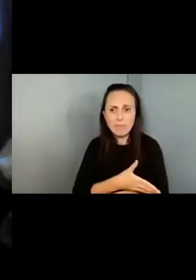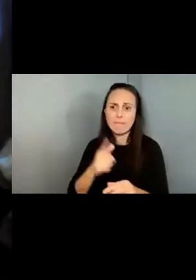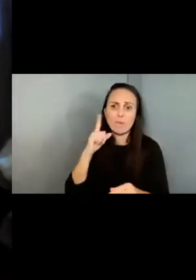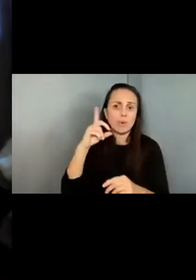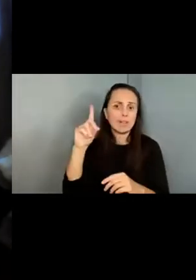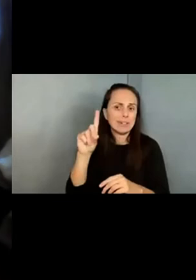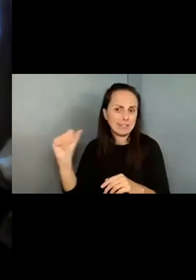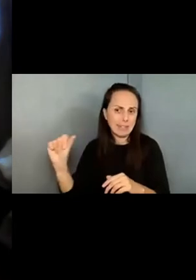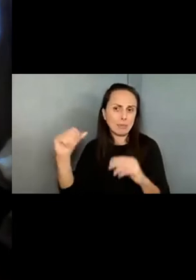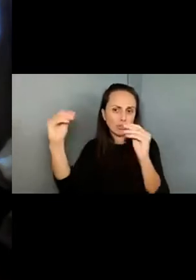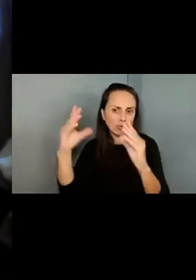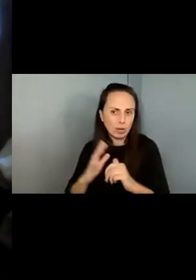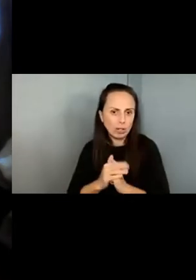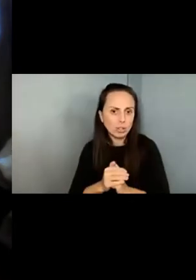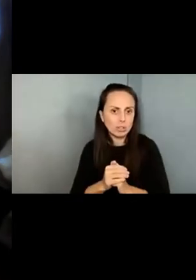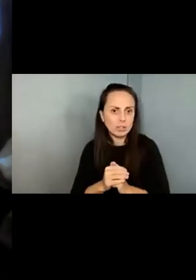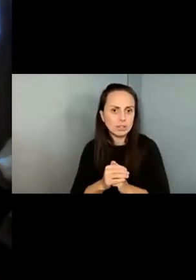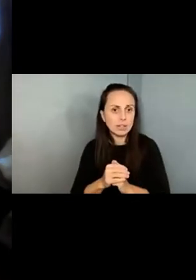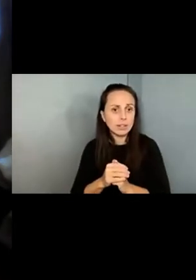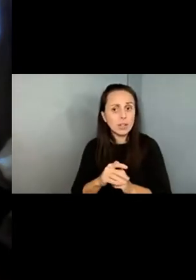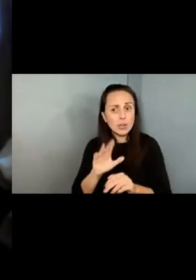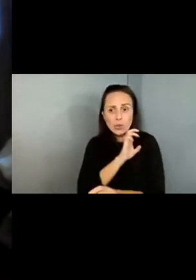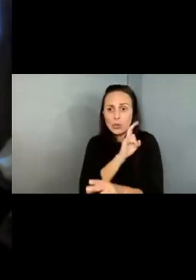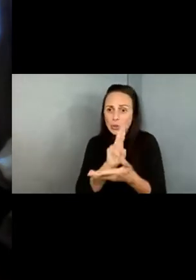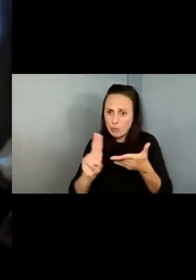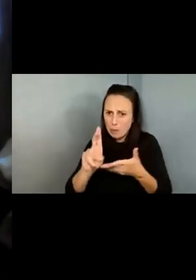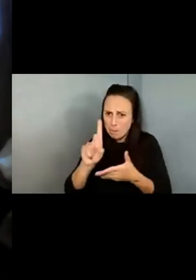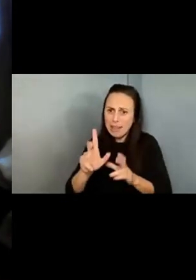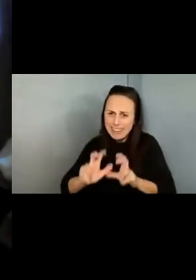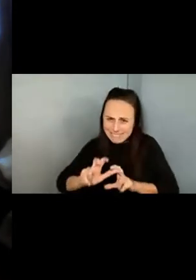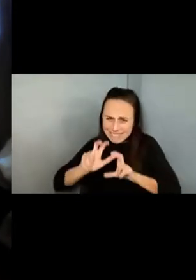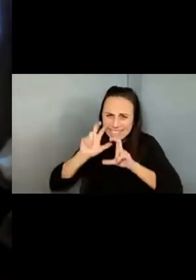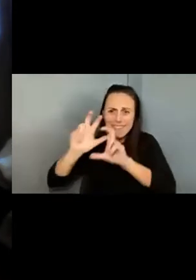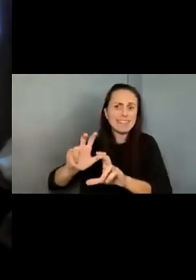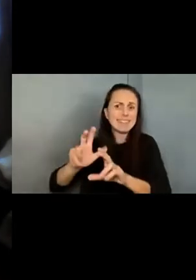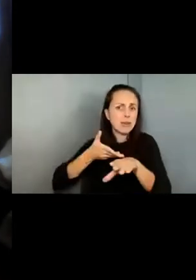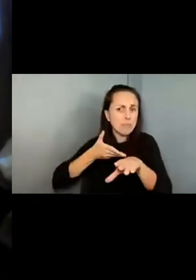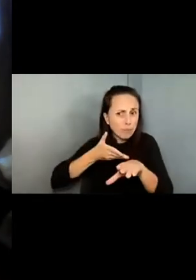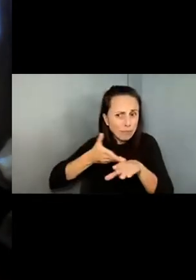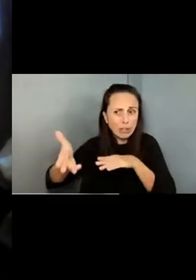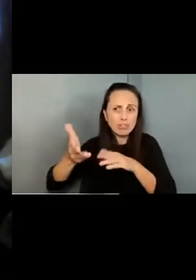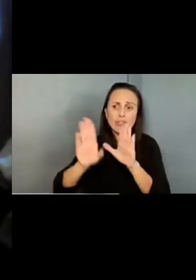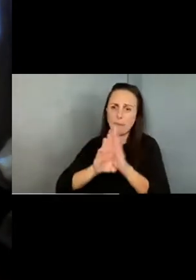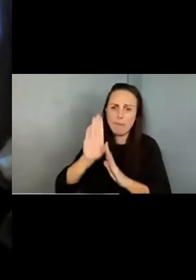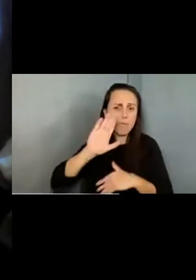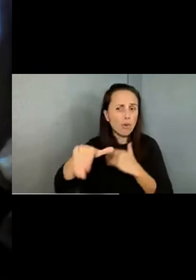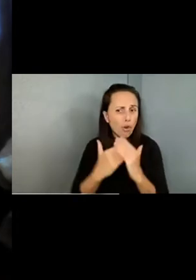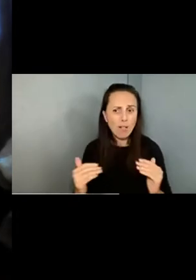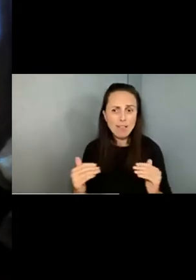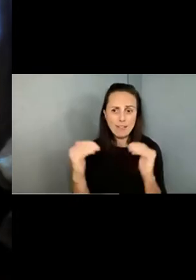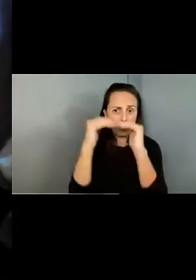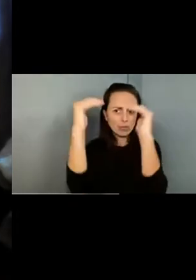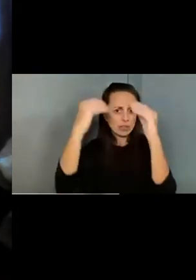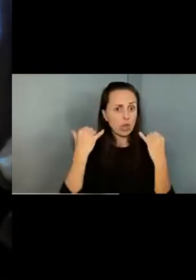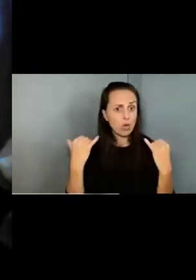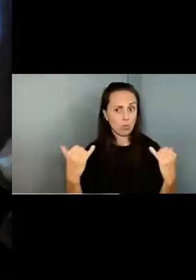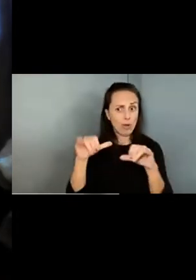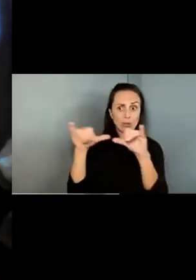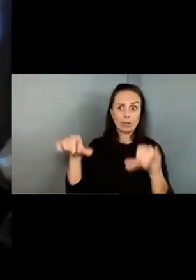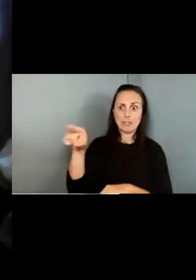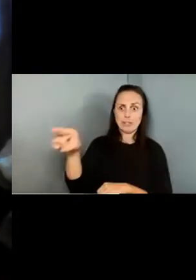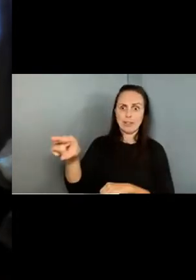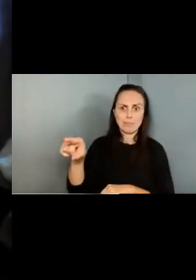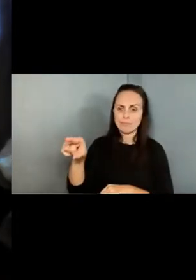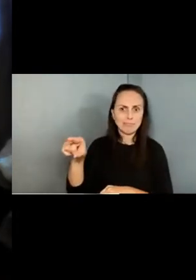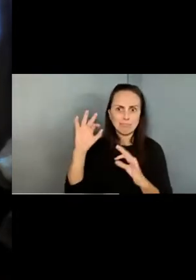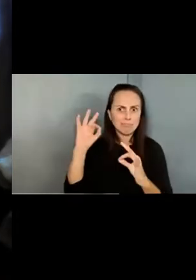instructors. The university needs to invest in our professional development across all levels, because what we currently have isn't a